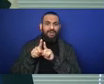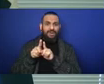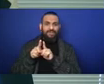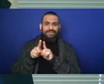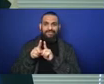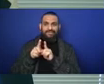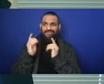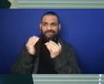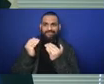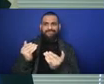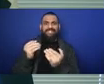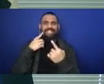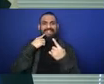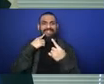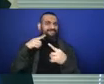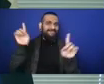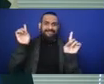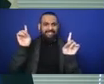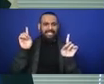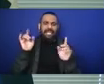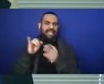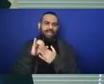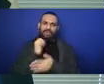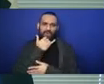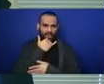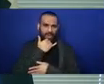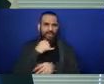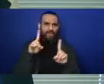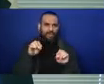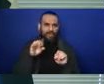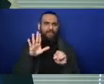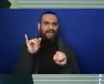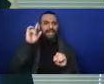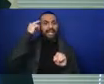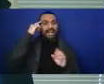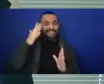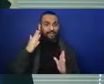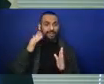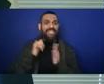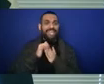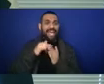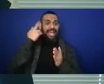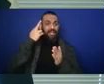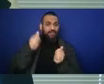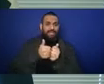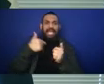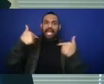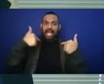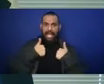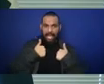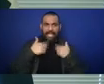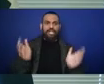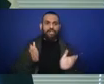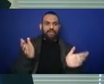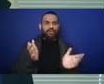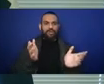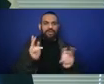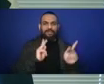so, many folks, myself included, believe that the lifting of the mask mandate